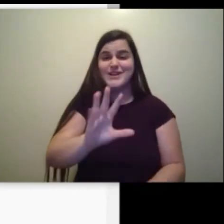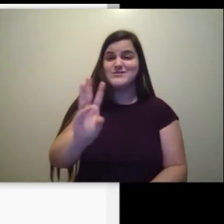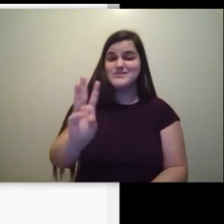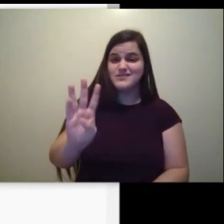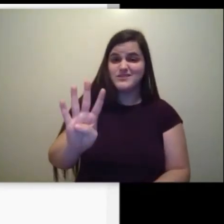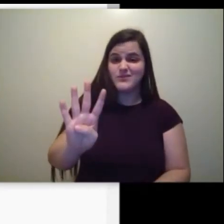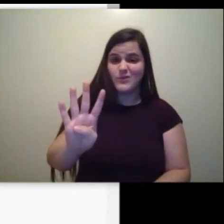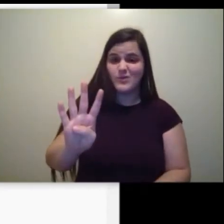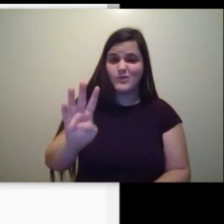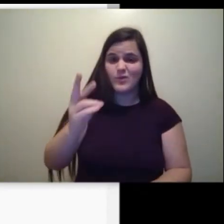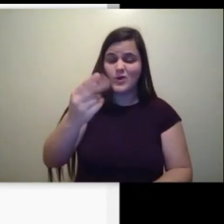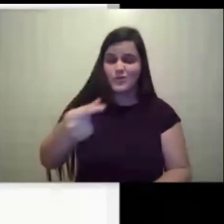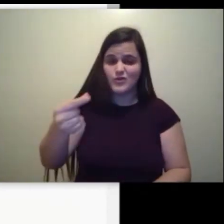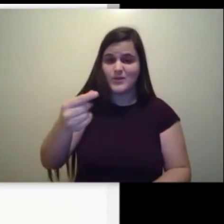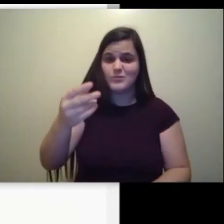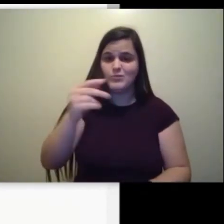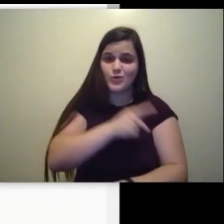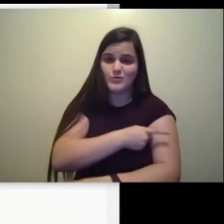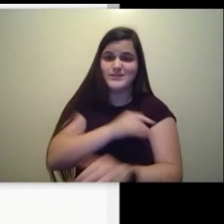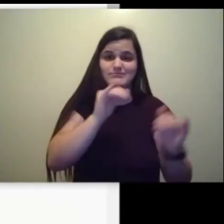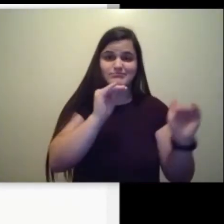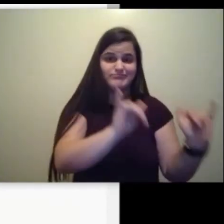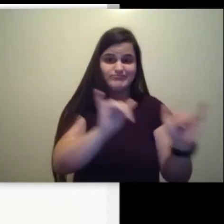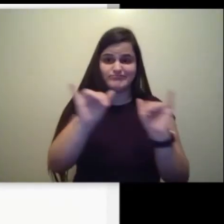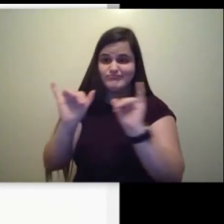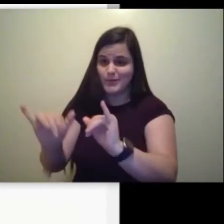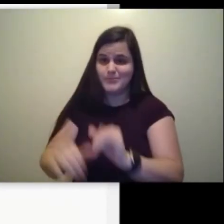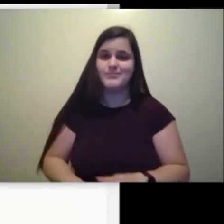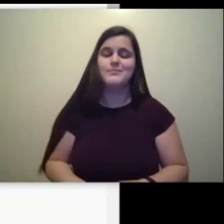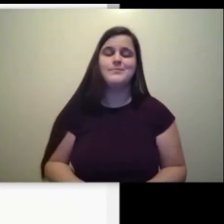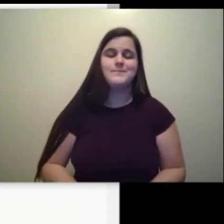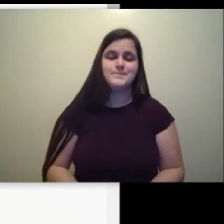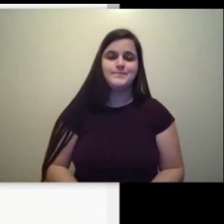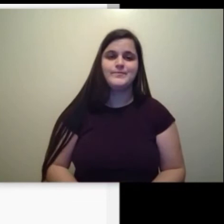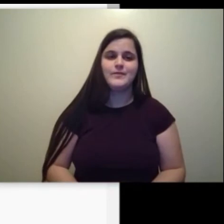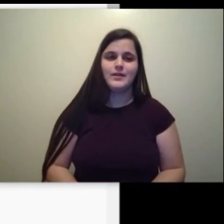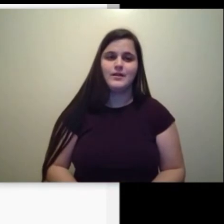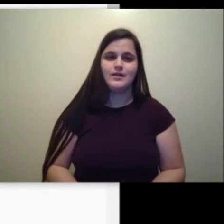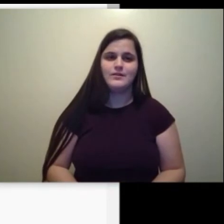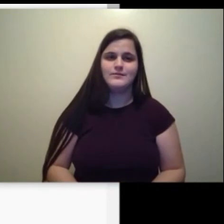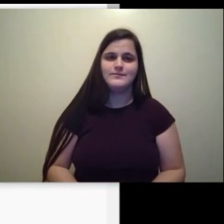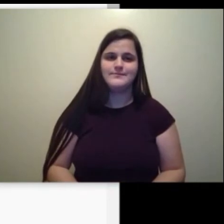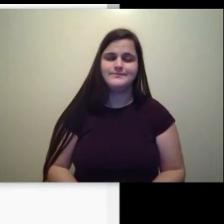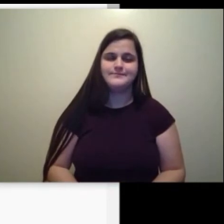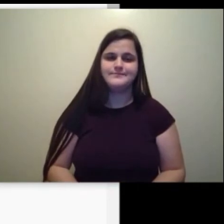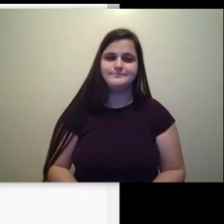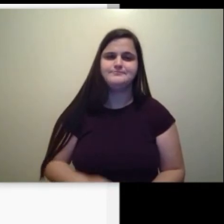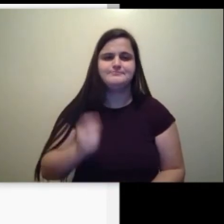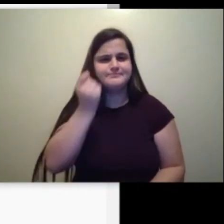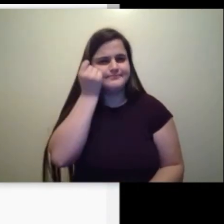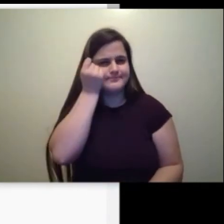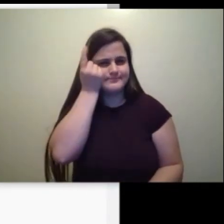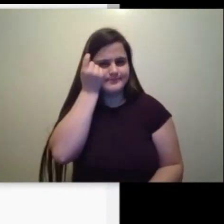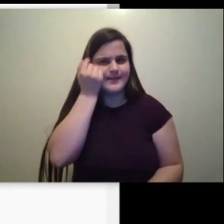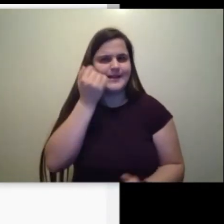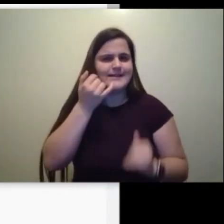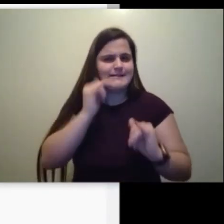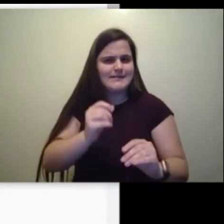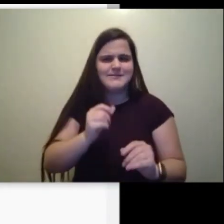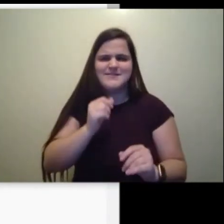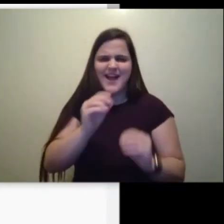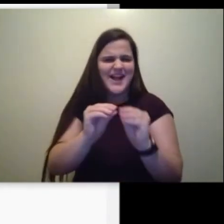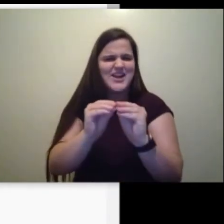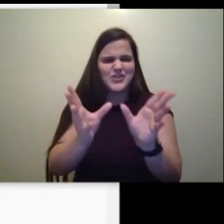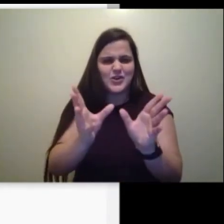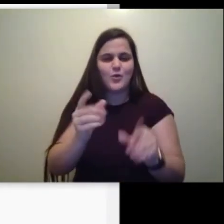of protein in total. Now, the fact is that it's still unclear what an optimal amount of